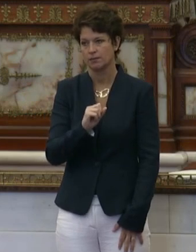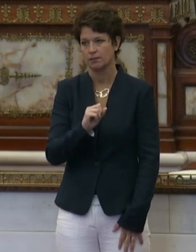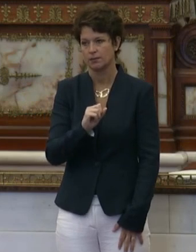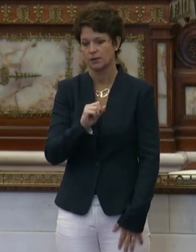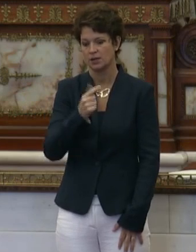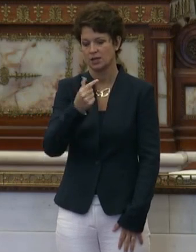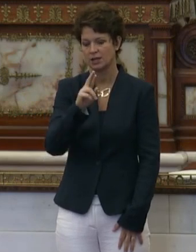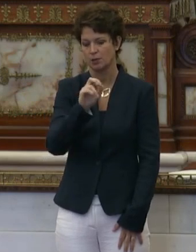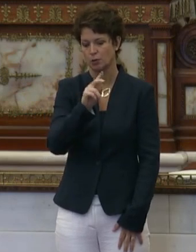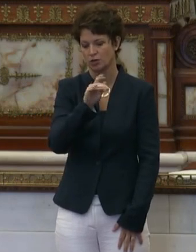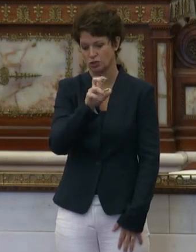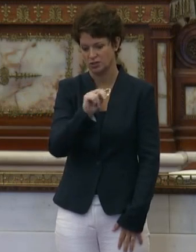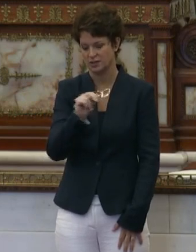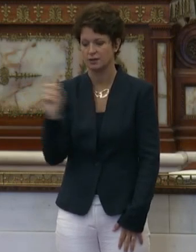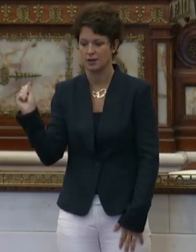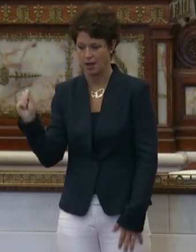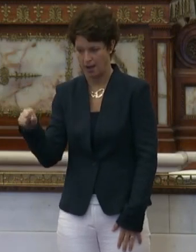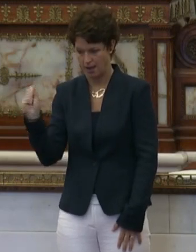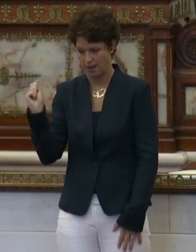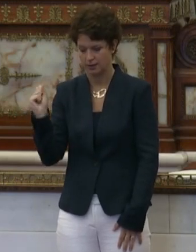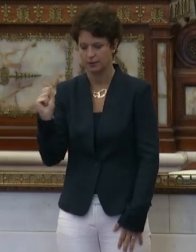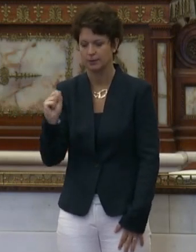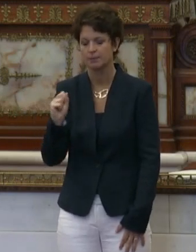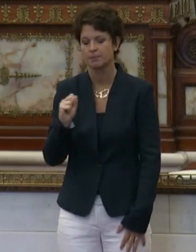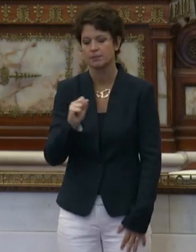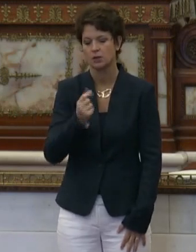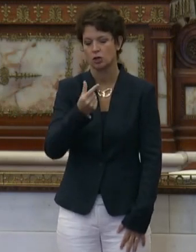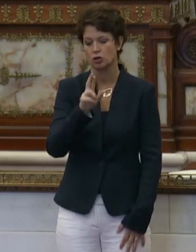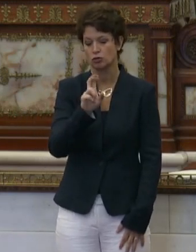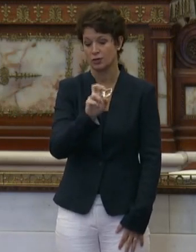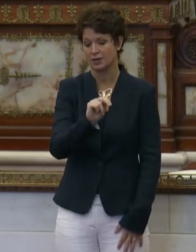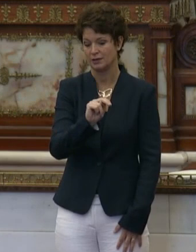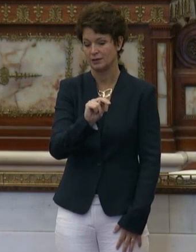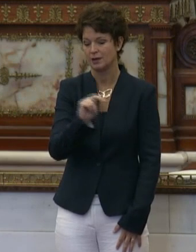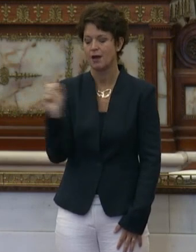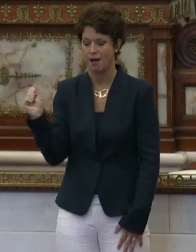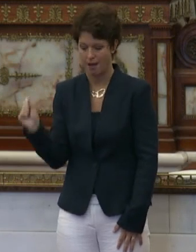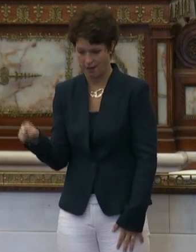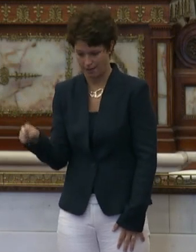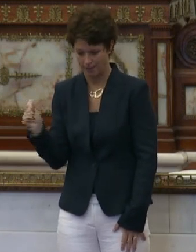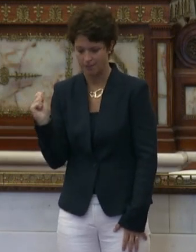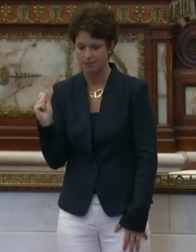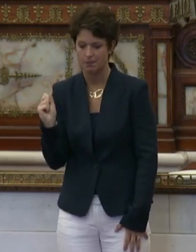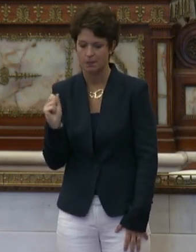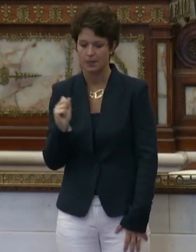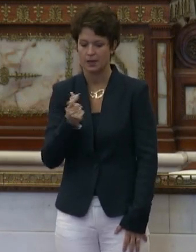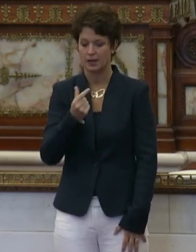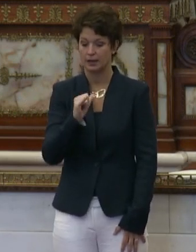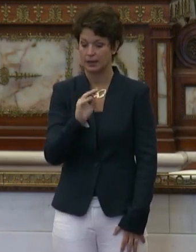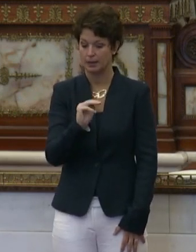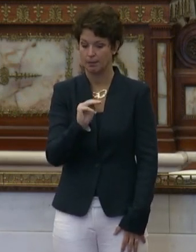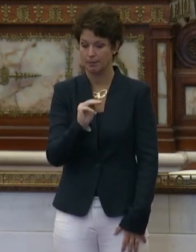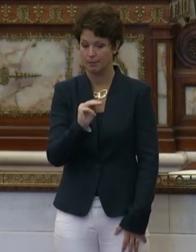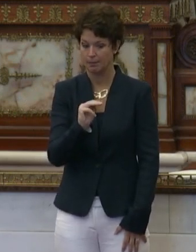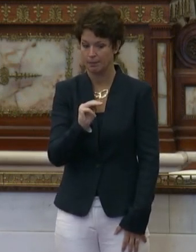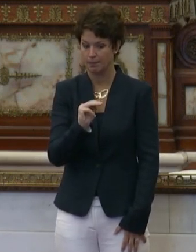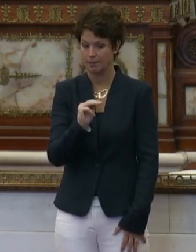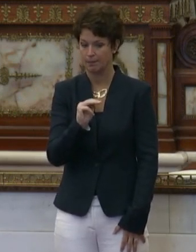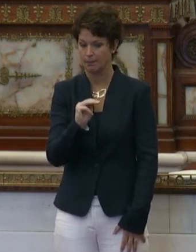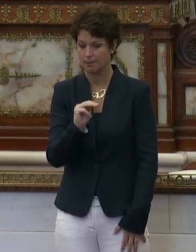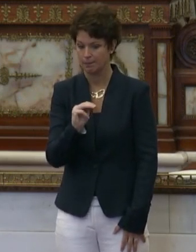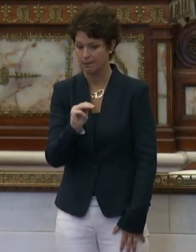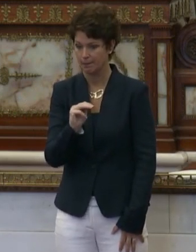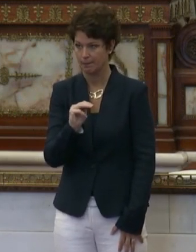Aye. Councilwoman Gilmore Richardson is voting aye. Councilman Green. Aye. Councilwoman Gim.